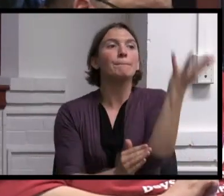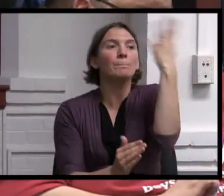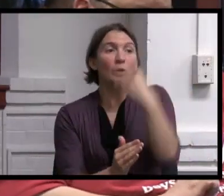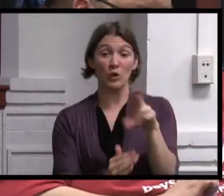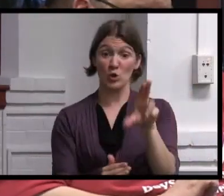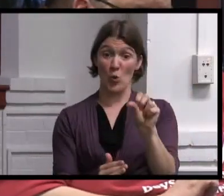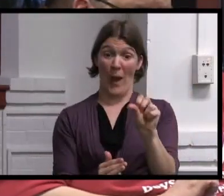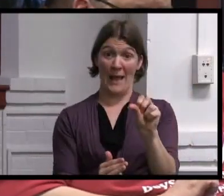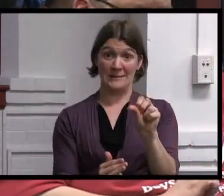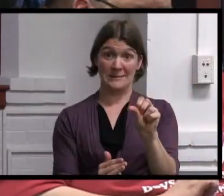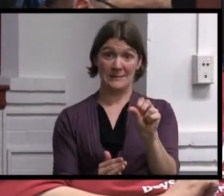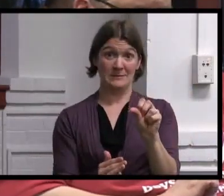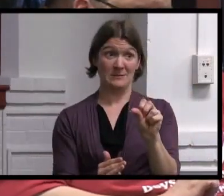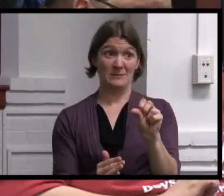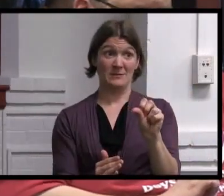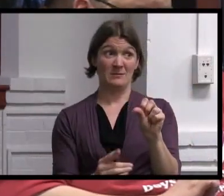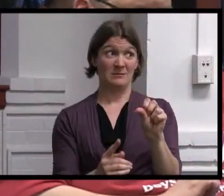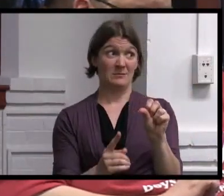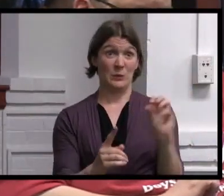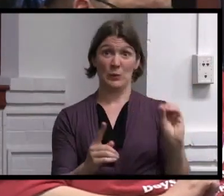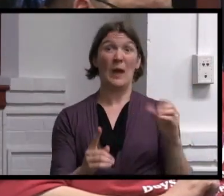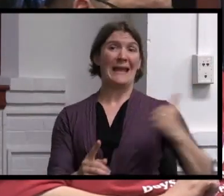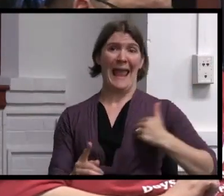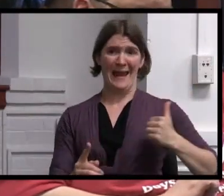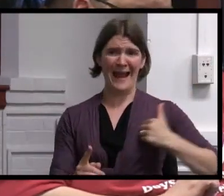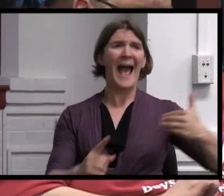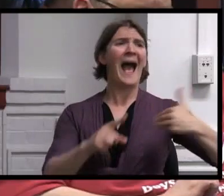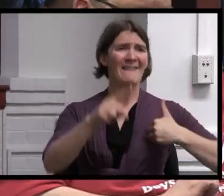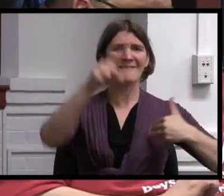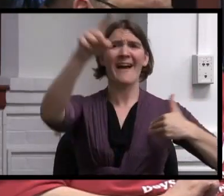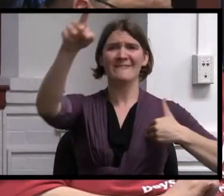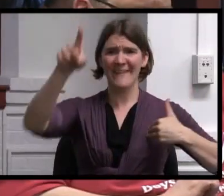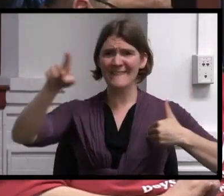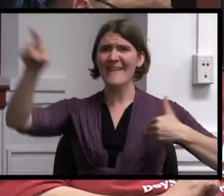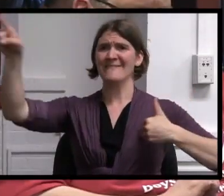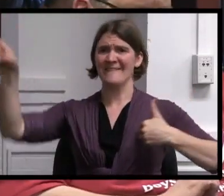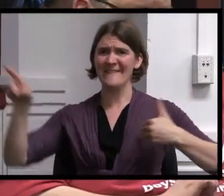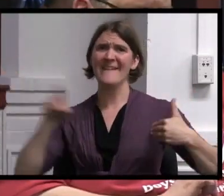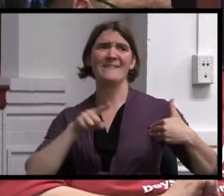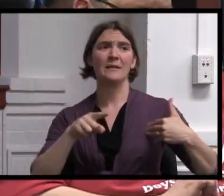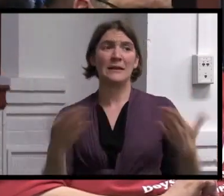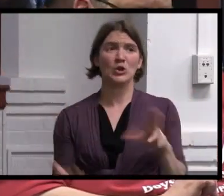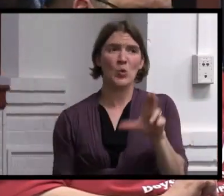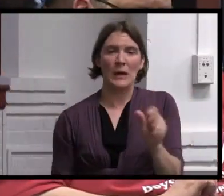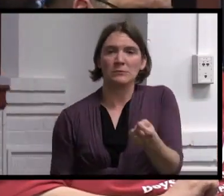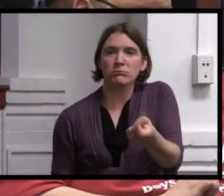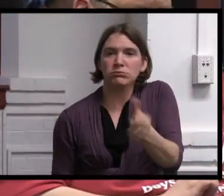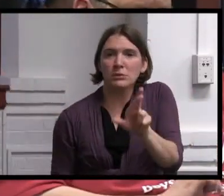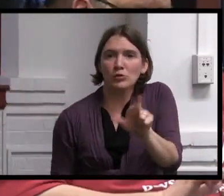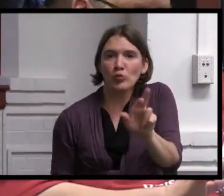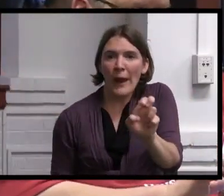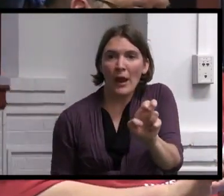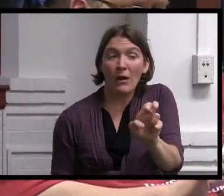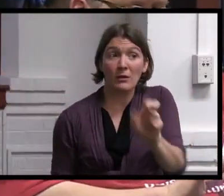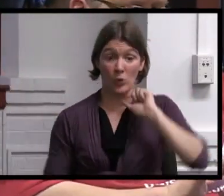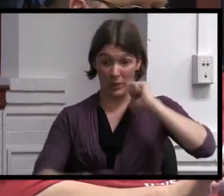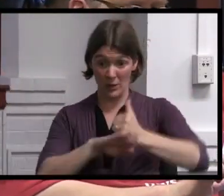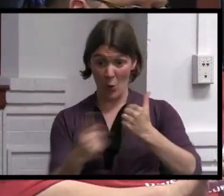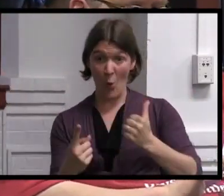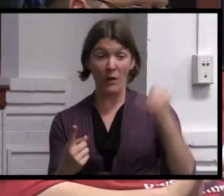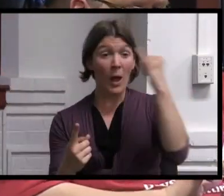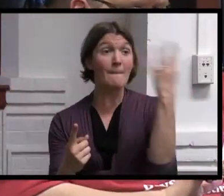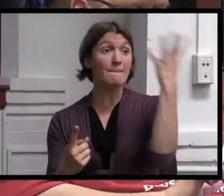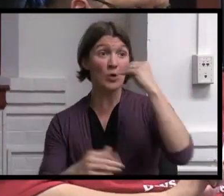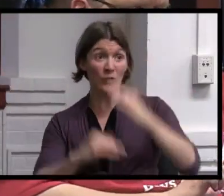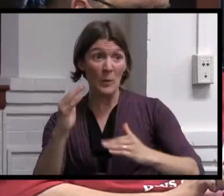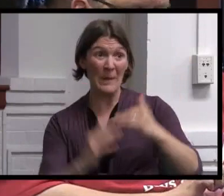United States without funding. Many other countries, such as Canada, have great arts funding, and here we don't. It's extremely difficult to build the